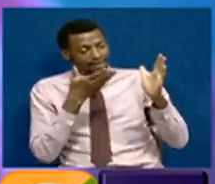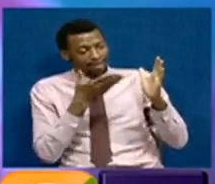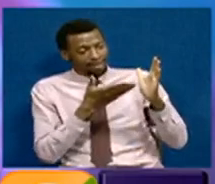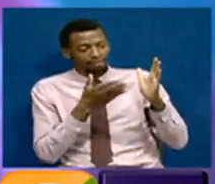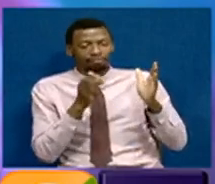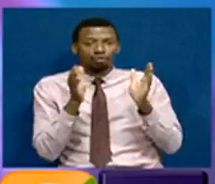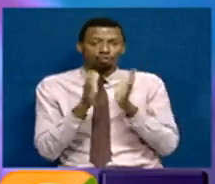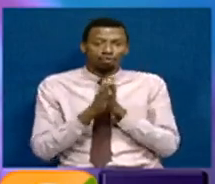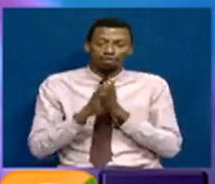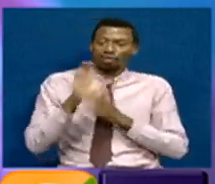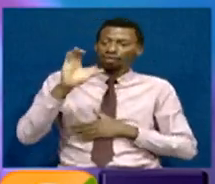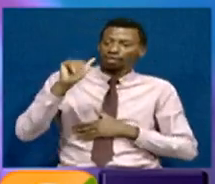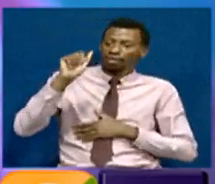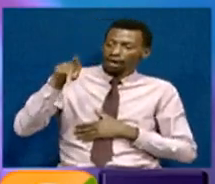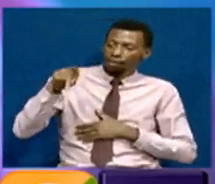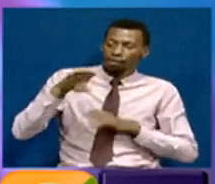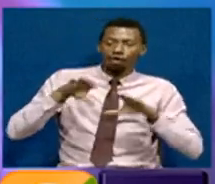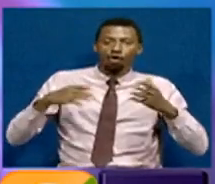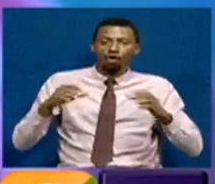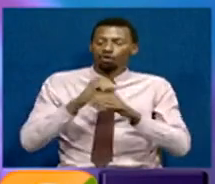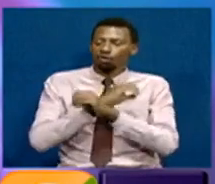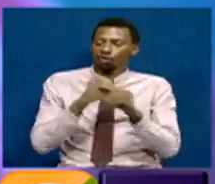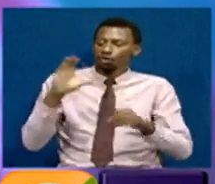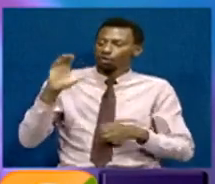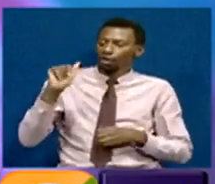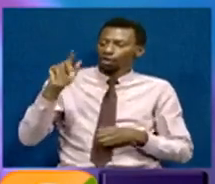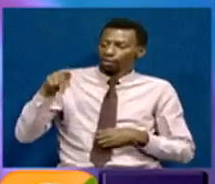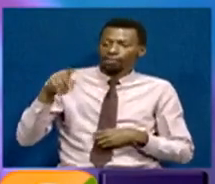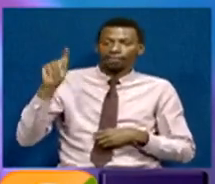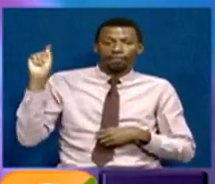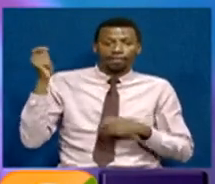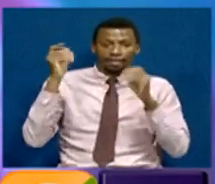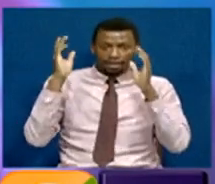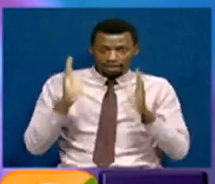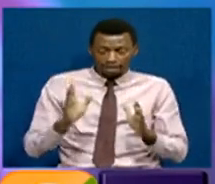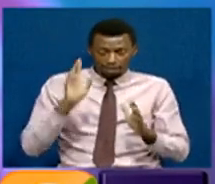or without a cap. Kenyans are going to give us that decision. If we are capping, how much?